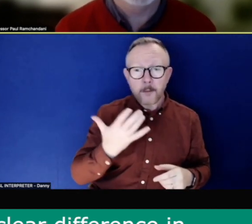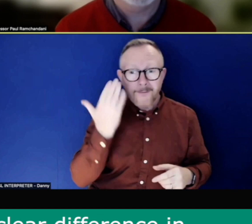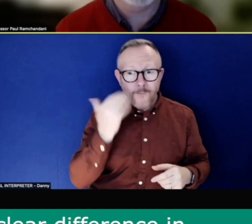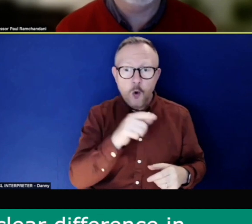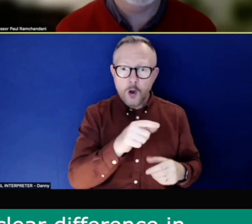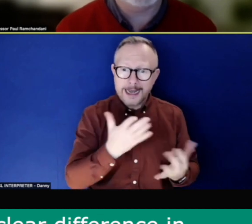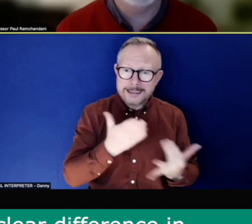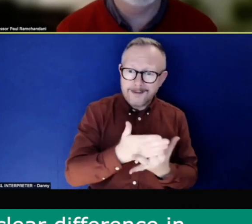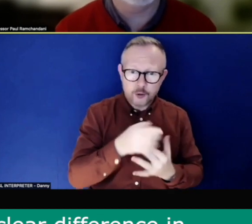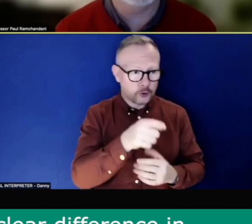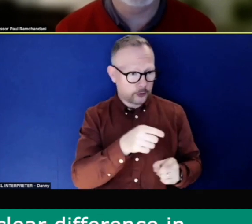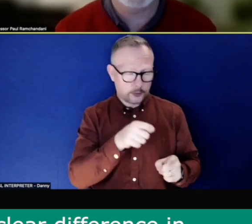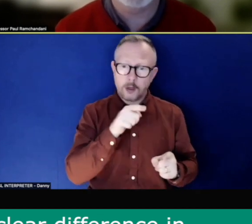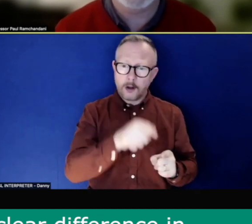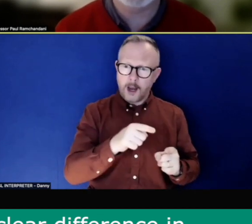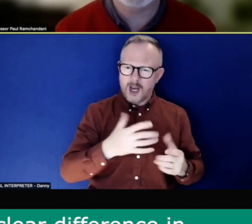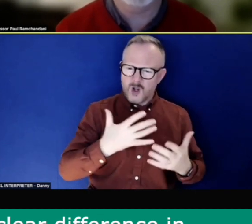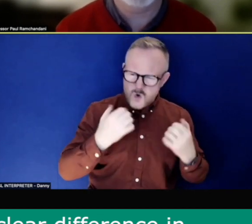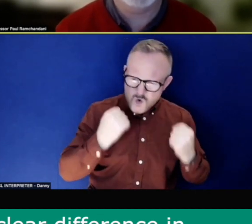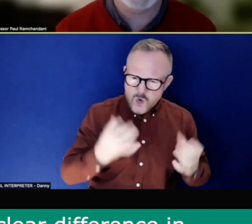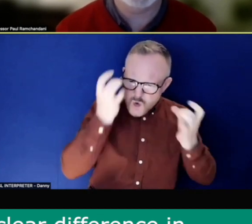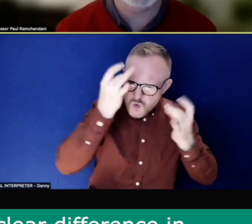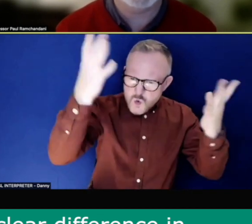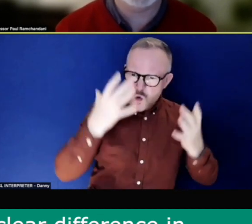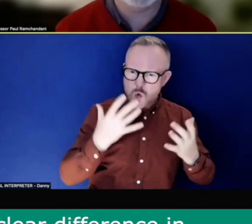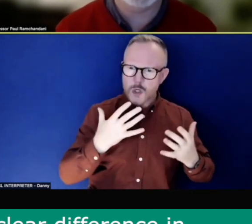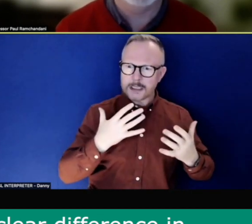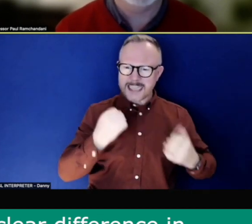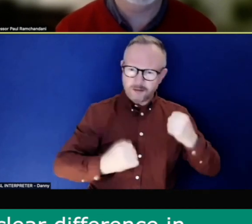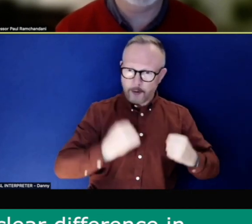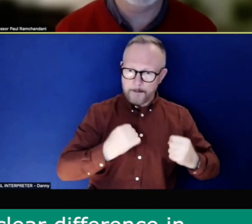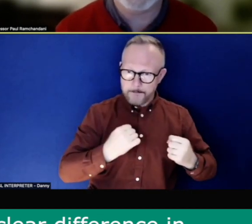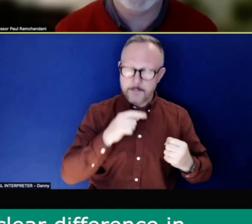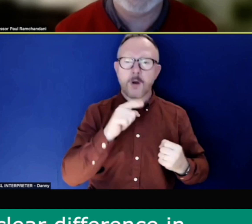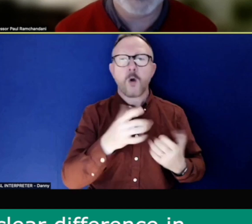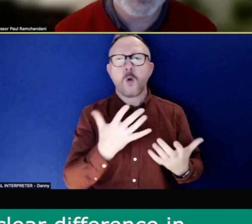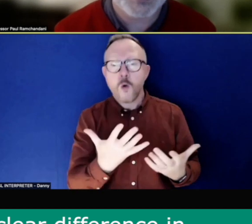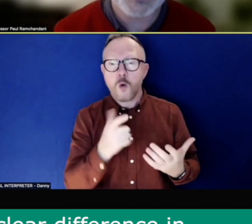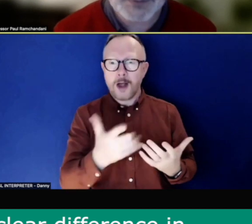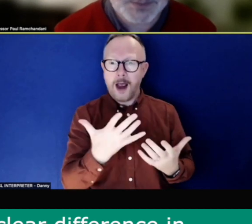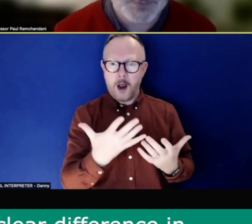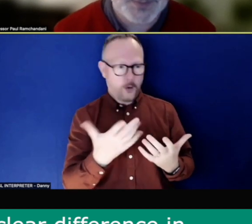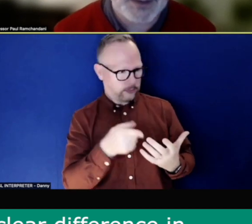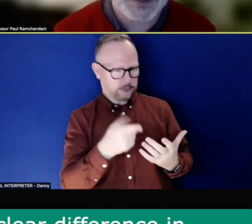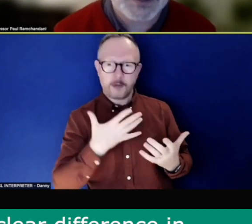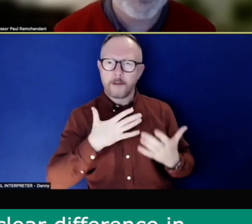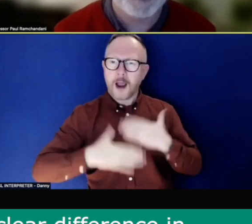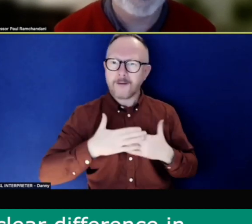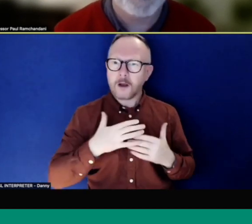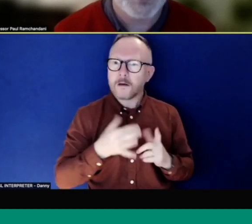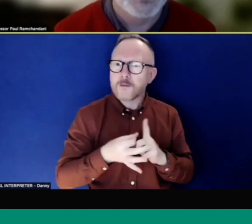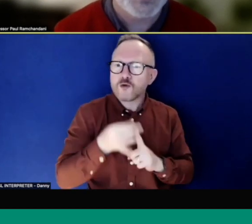So that 2-point difference does relate to a fairly clear difference in behavior as noticed by